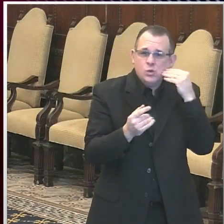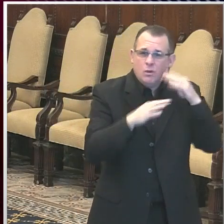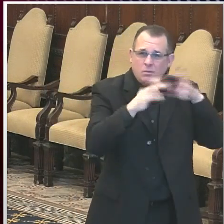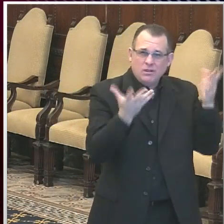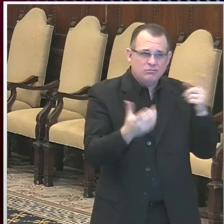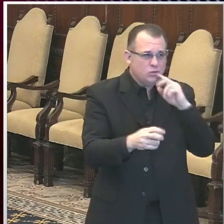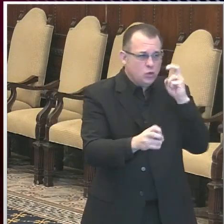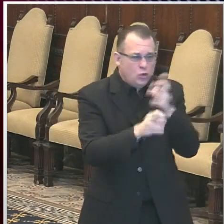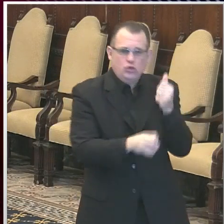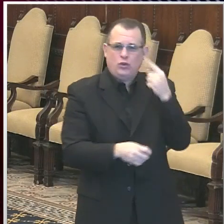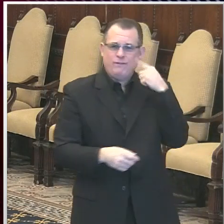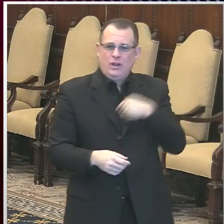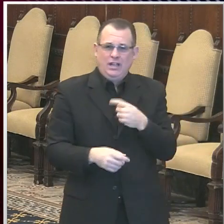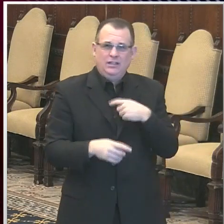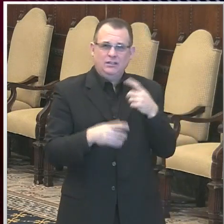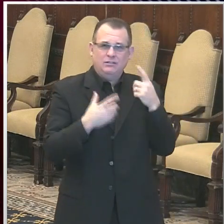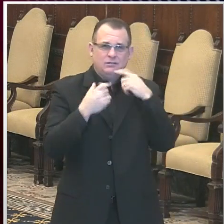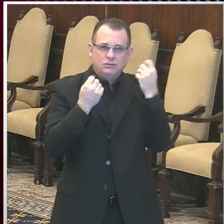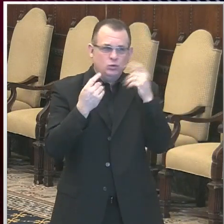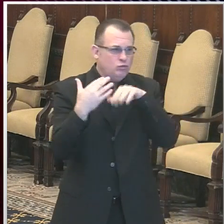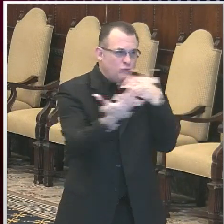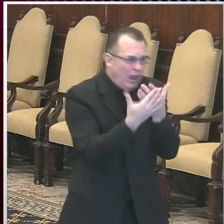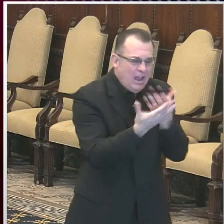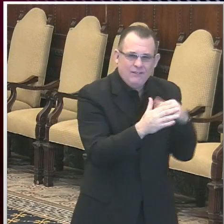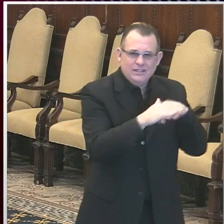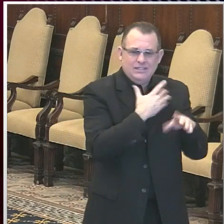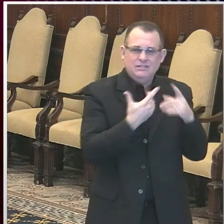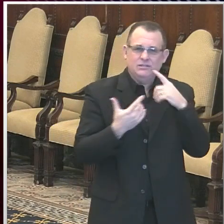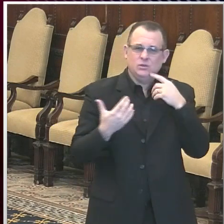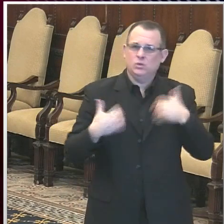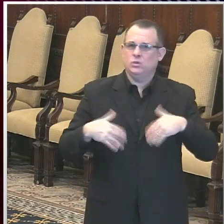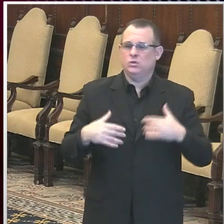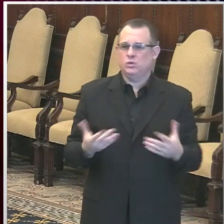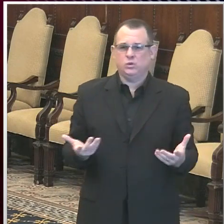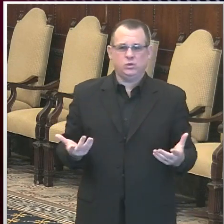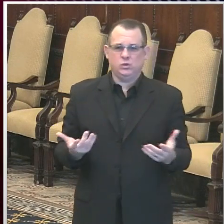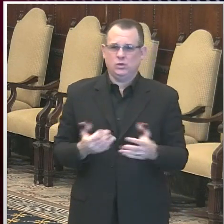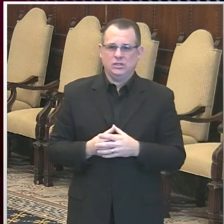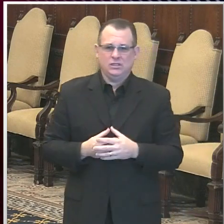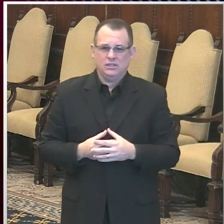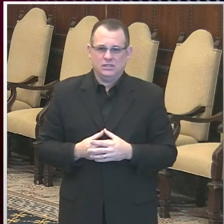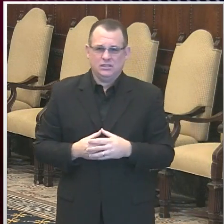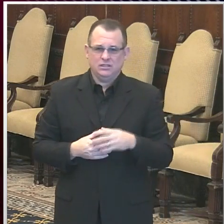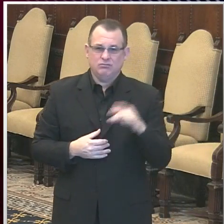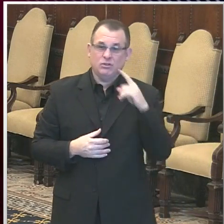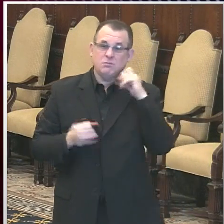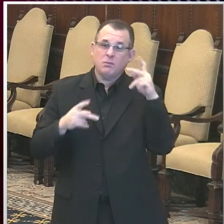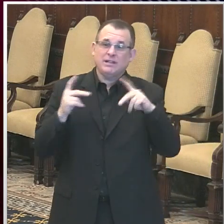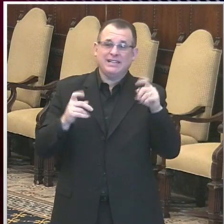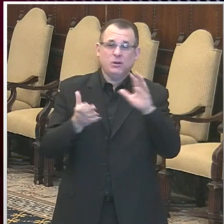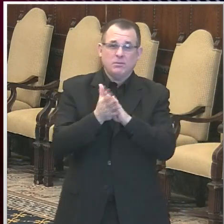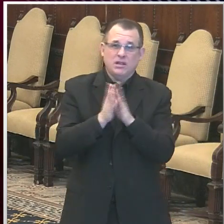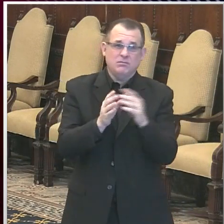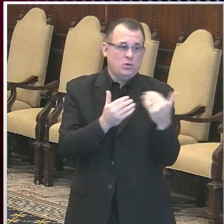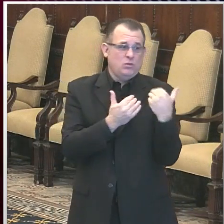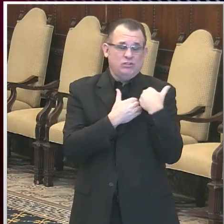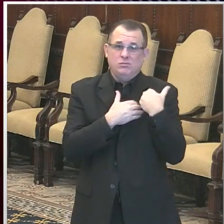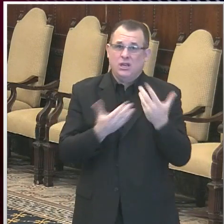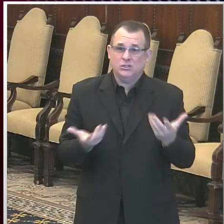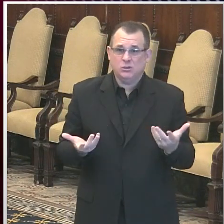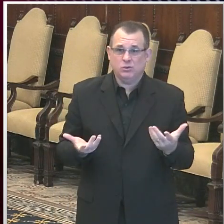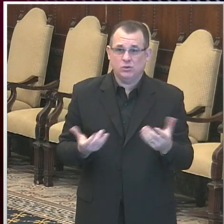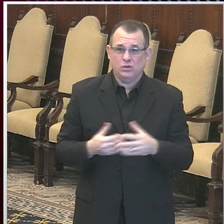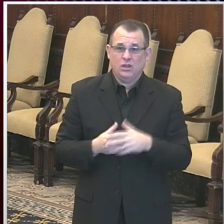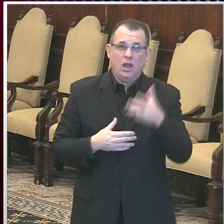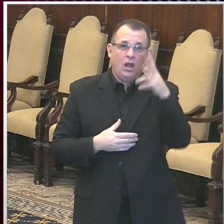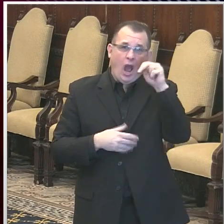policing strategy to keep that from happening. As Brian said, people need to be responsible with their weaponry. There's too many guns in our